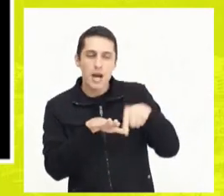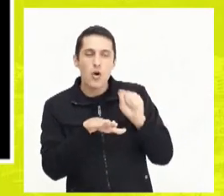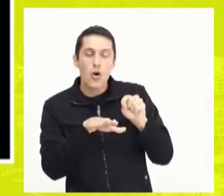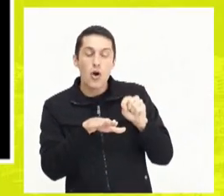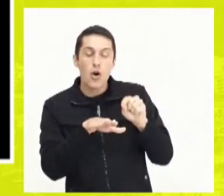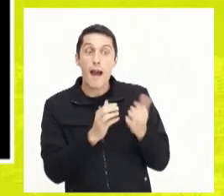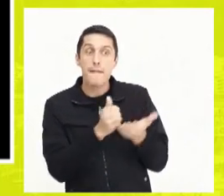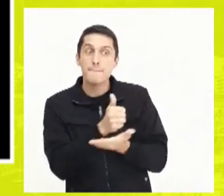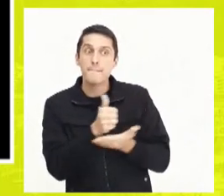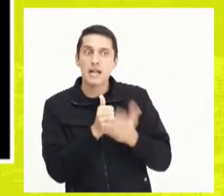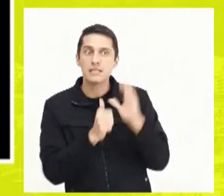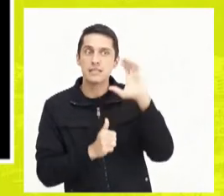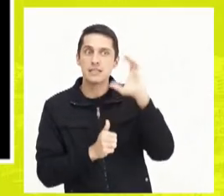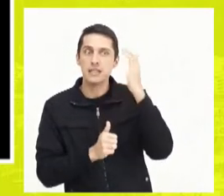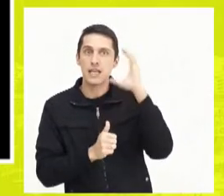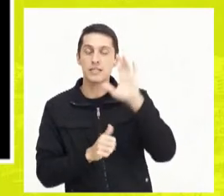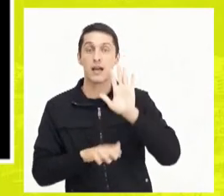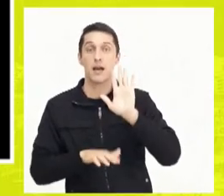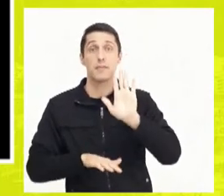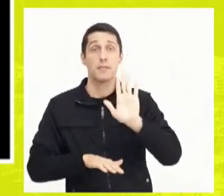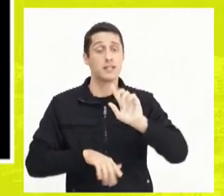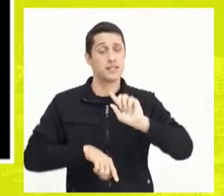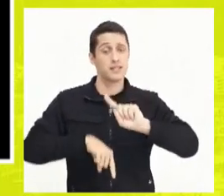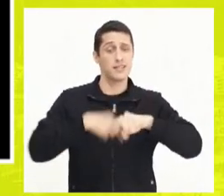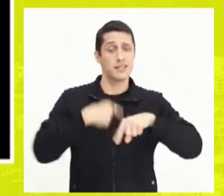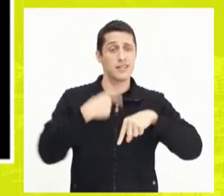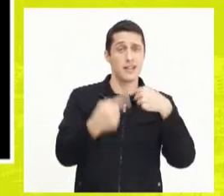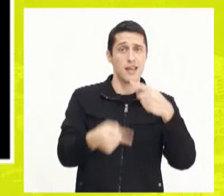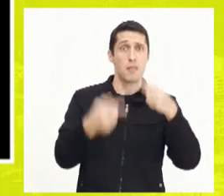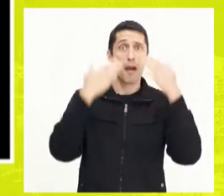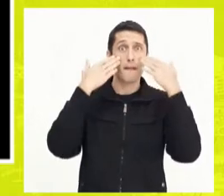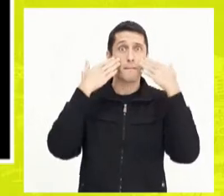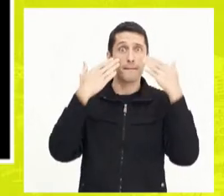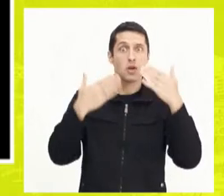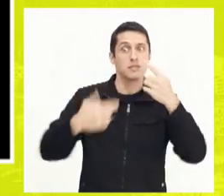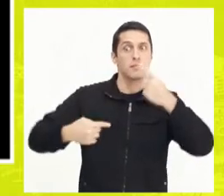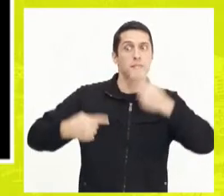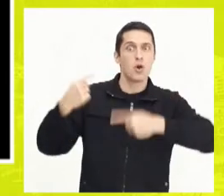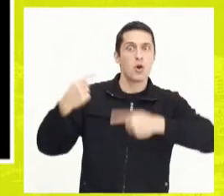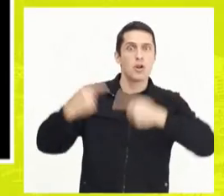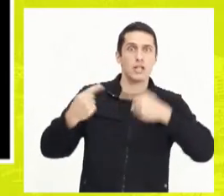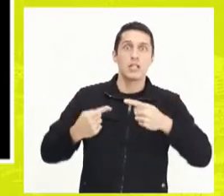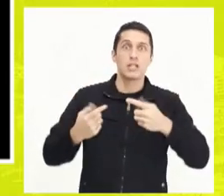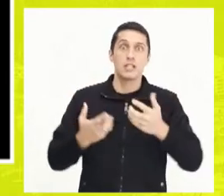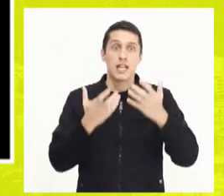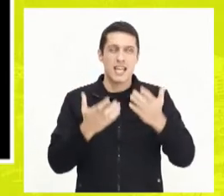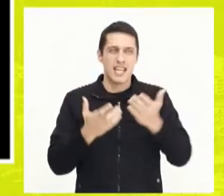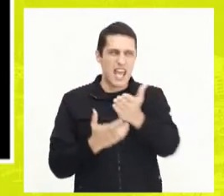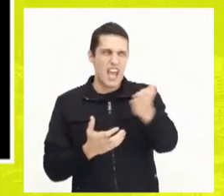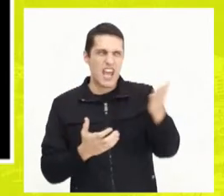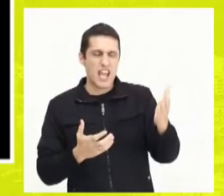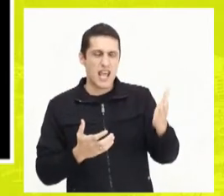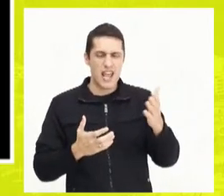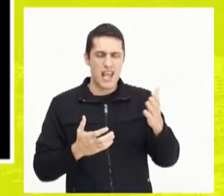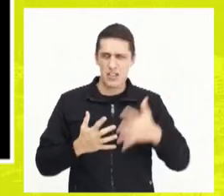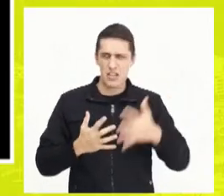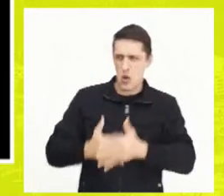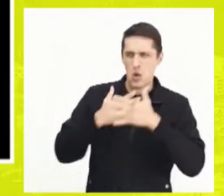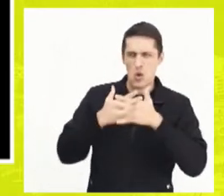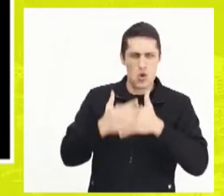against uh science and so on or making things very polarized to provoke